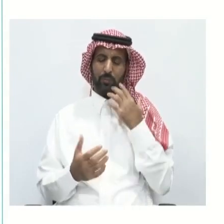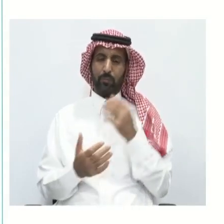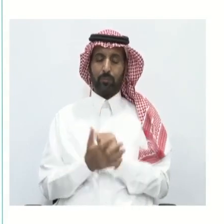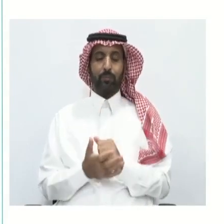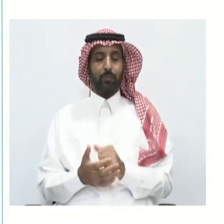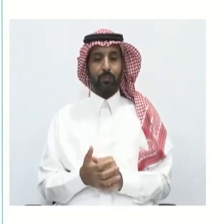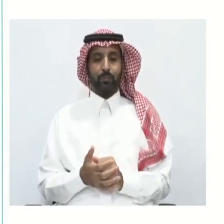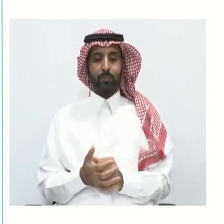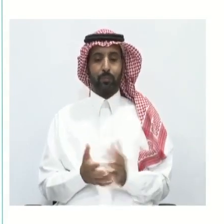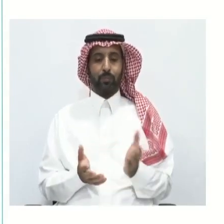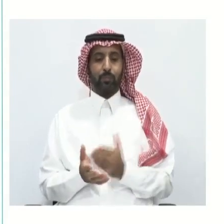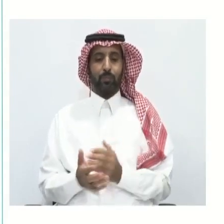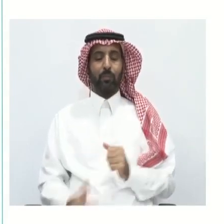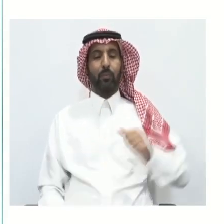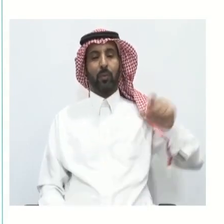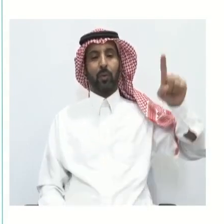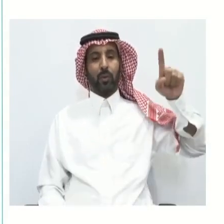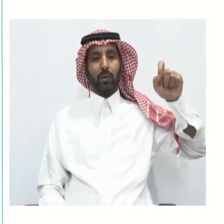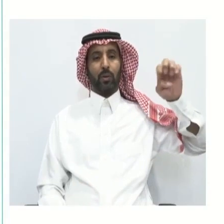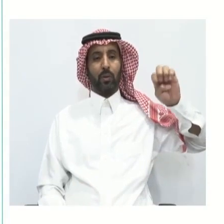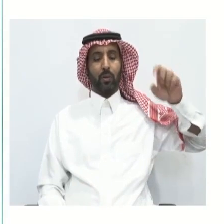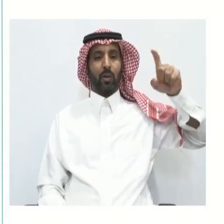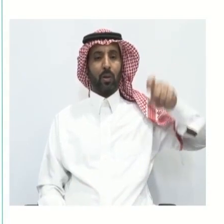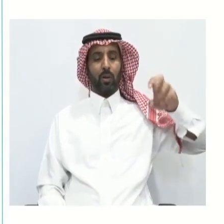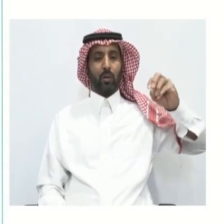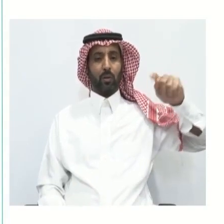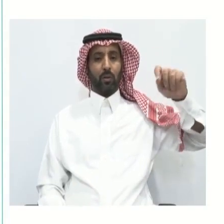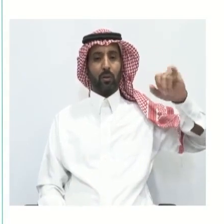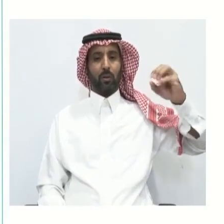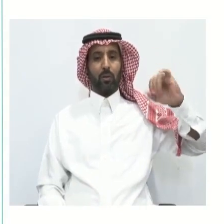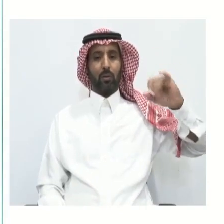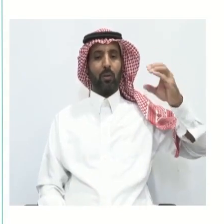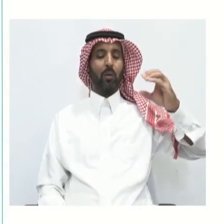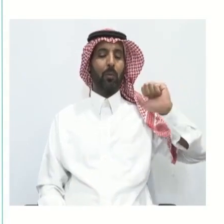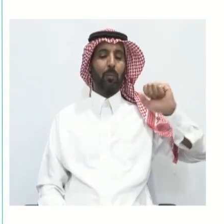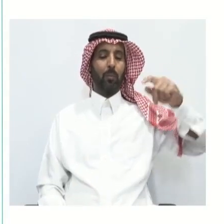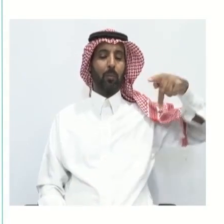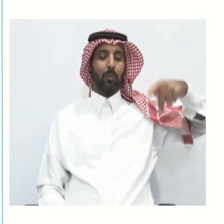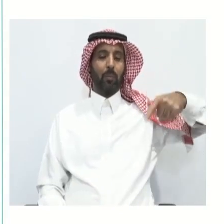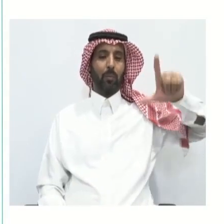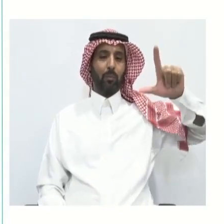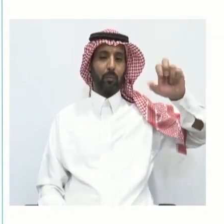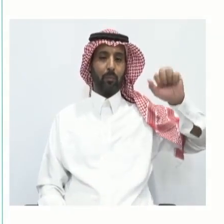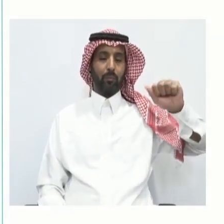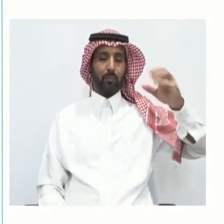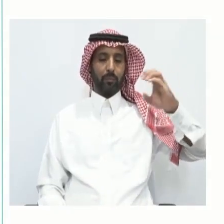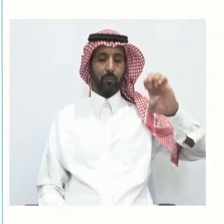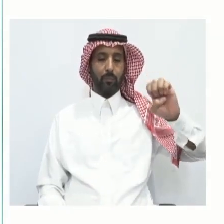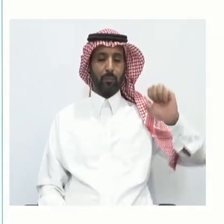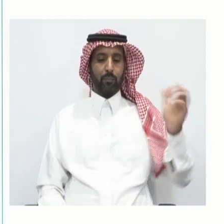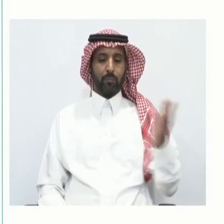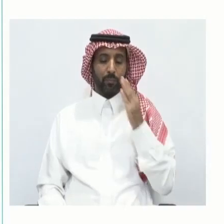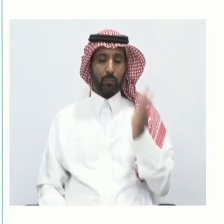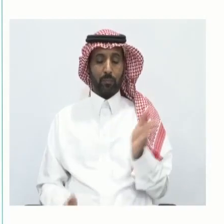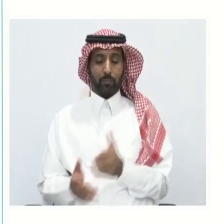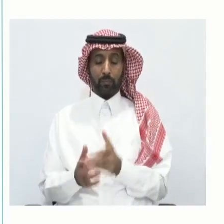place. Another example here, Antarctica is exotic. Here it comes after the verb be. You see the